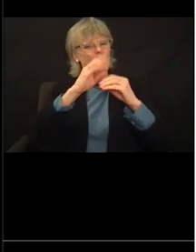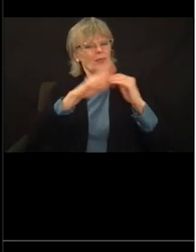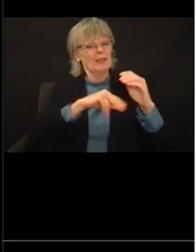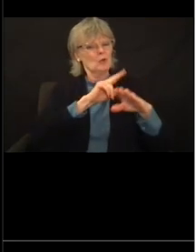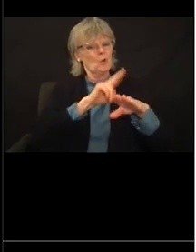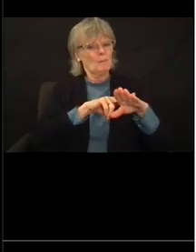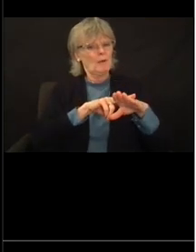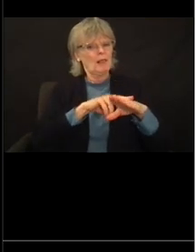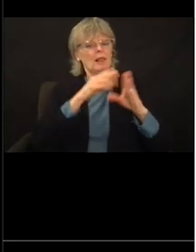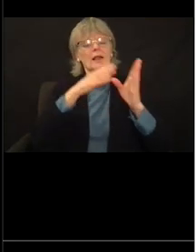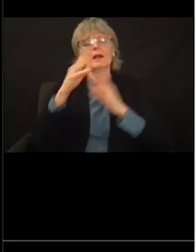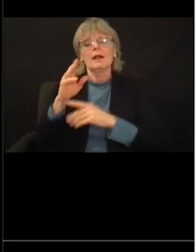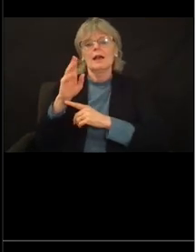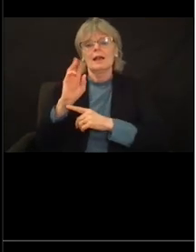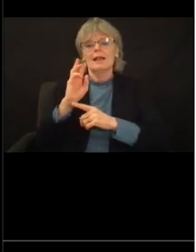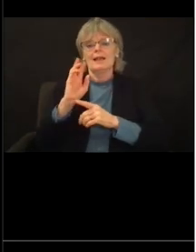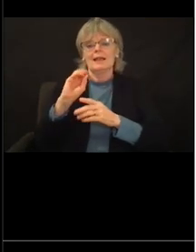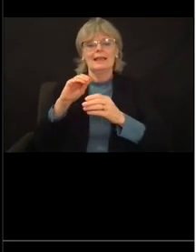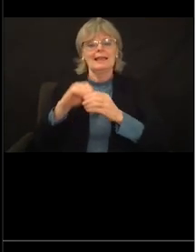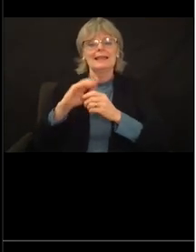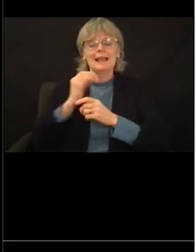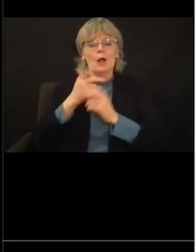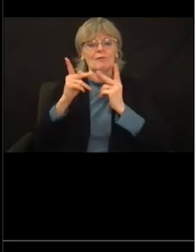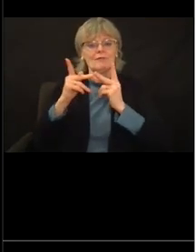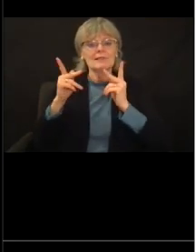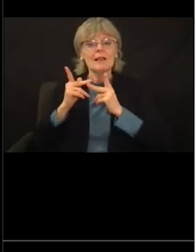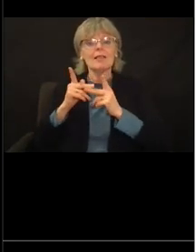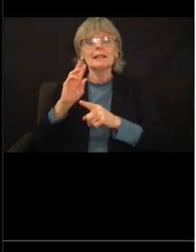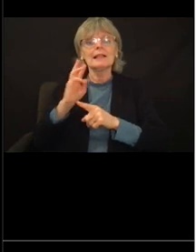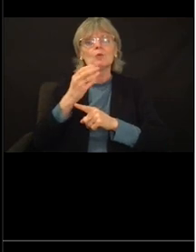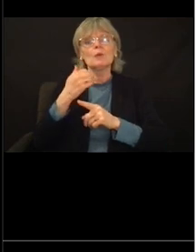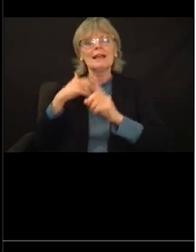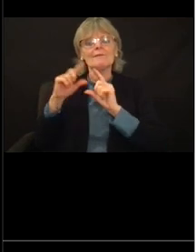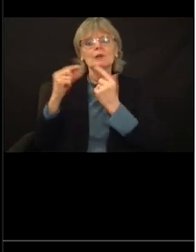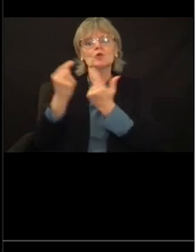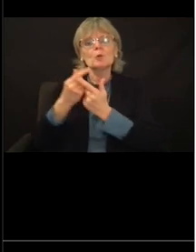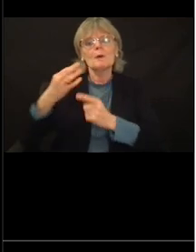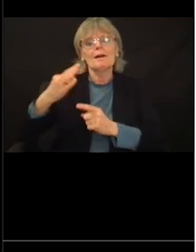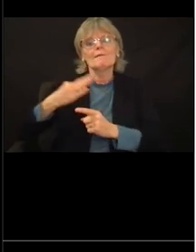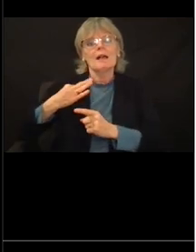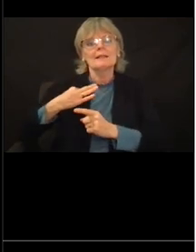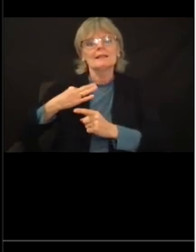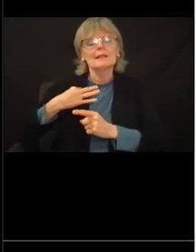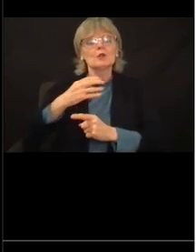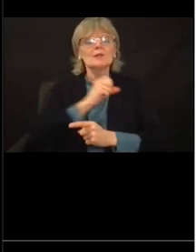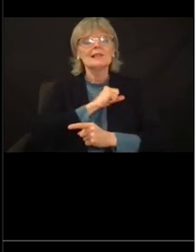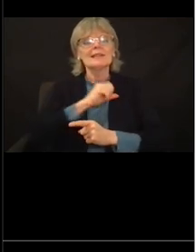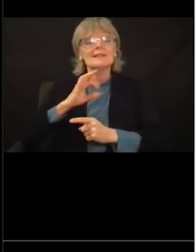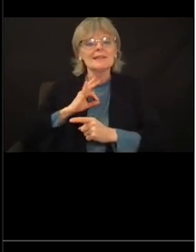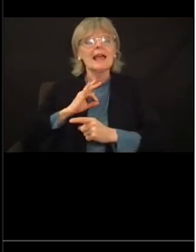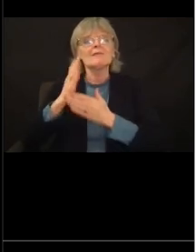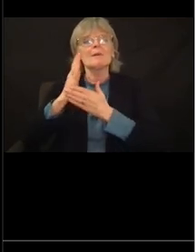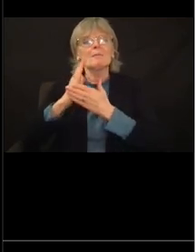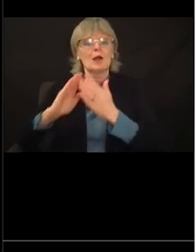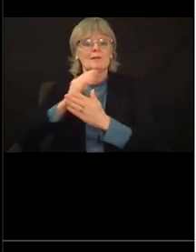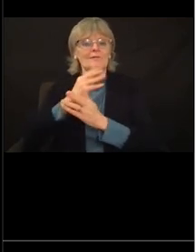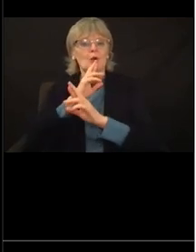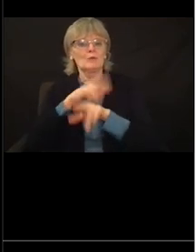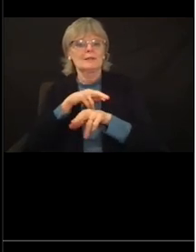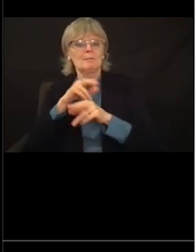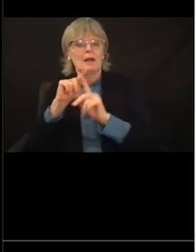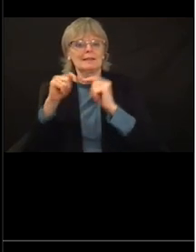through the Marine Mammal Center and our Kai Ola facility, we have a group of volunteers and staff members who are part of our response team. So this